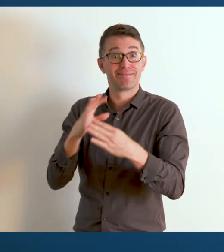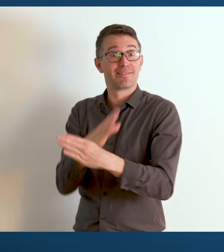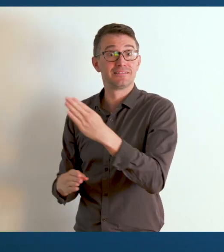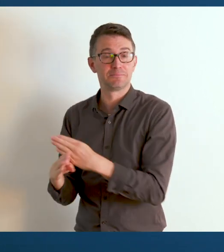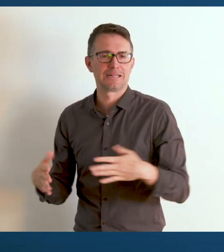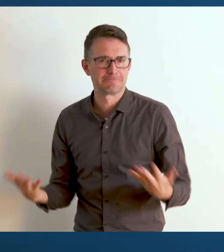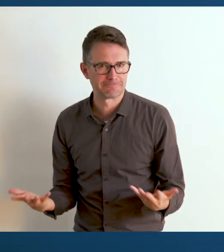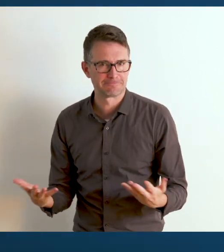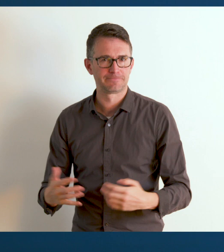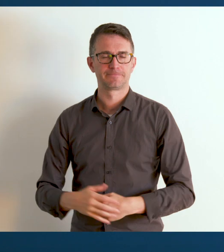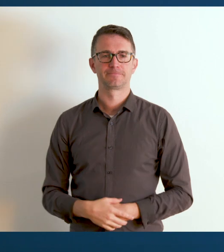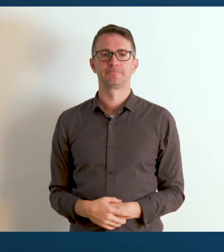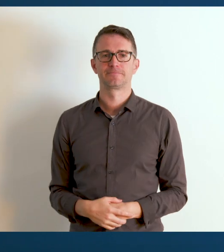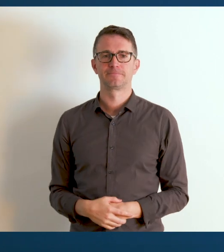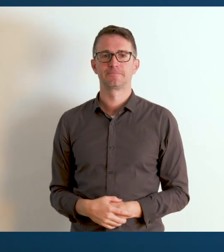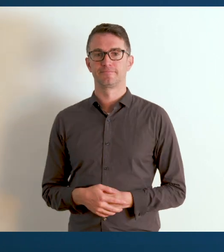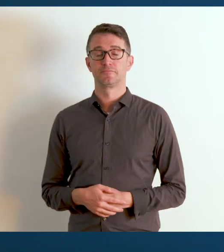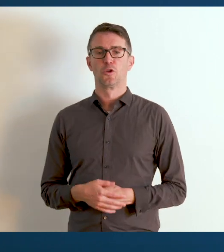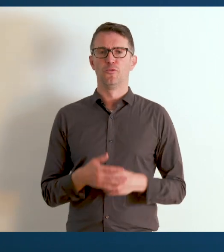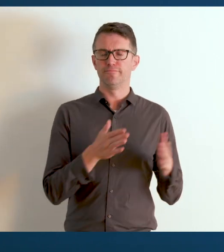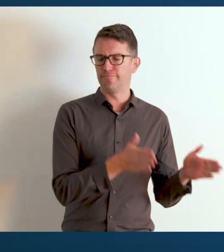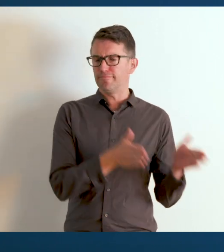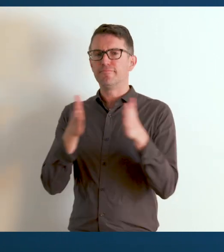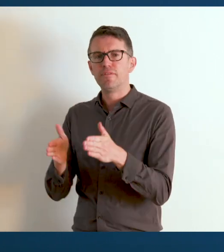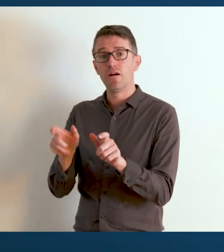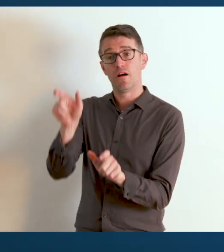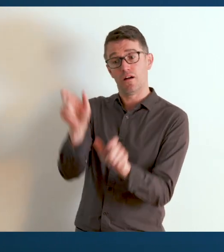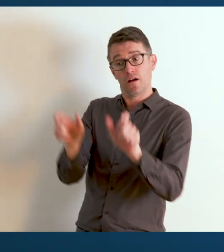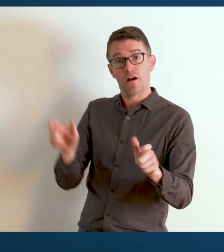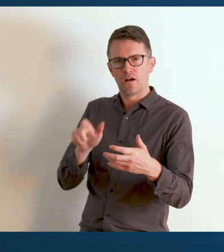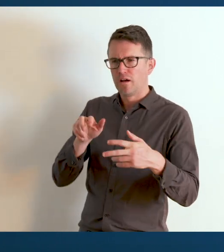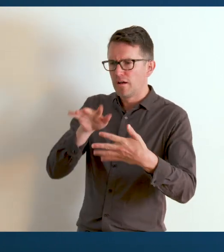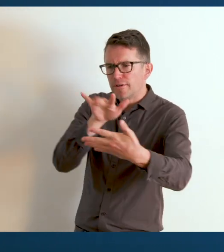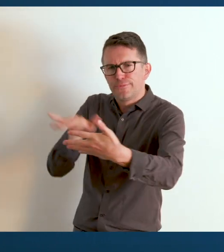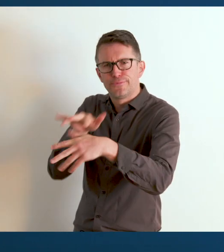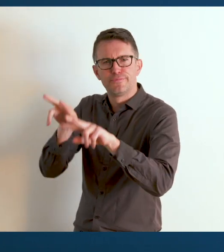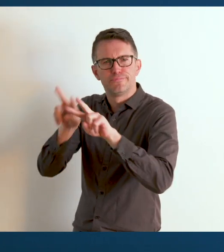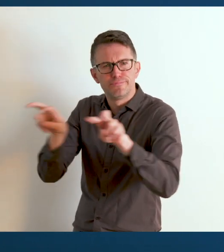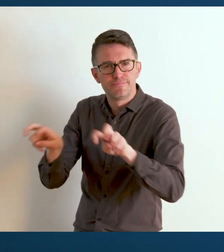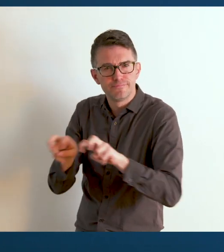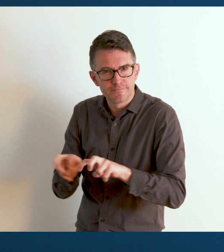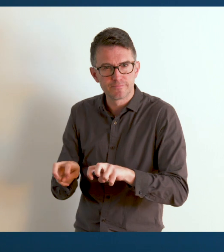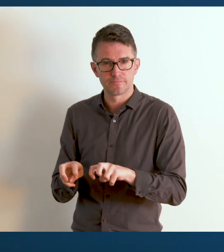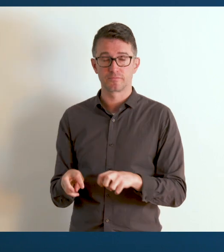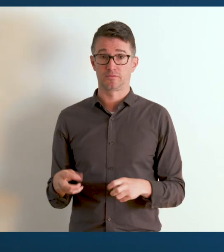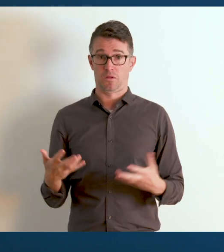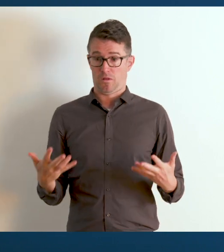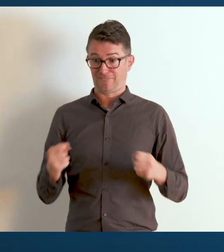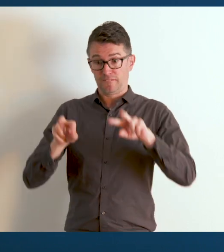example, disability. Now moving on to population-based surveys. These are